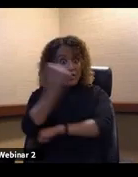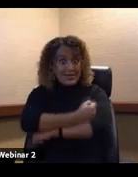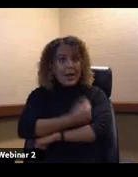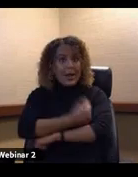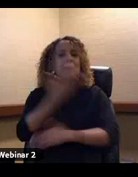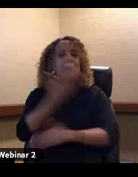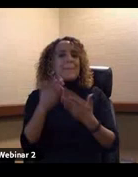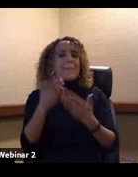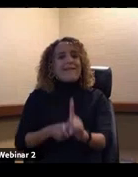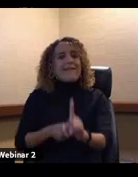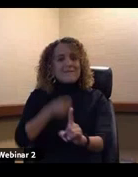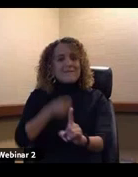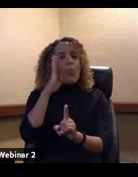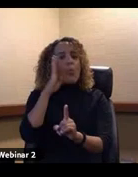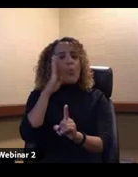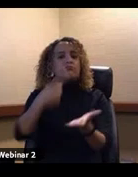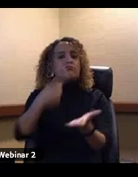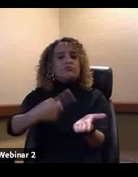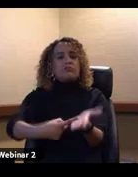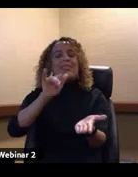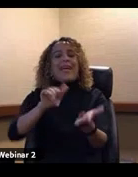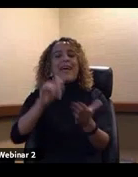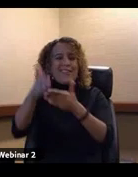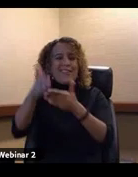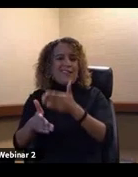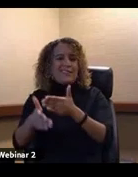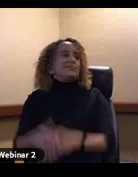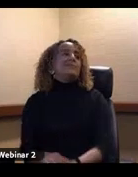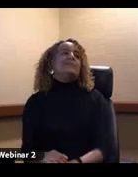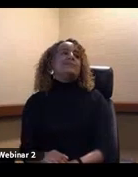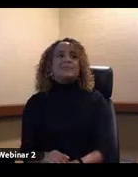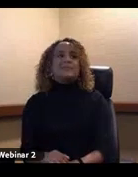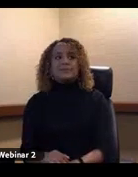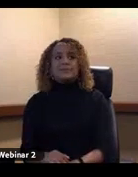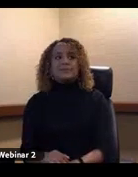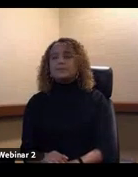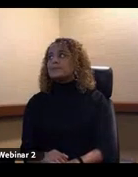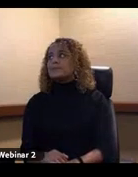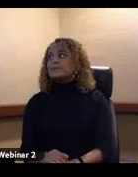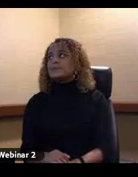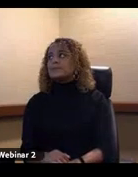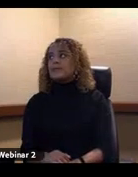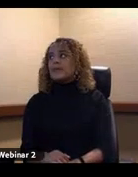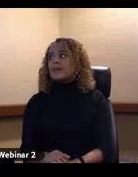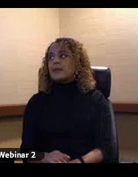some of this at the end, so please hold off on that and know that I will talk about it.